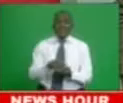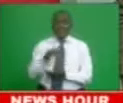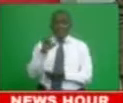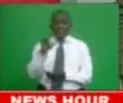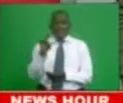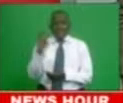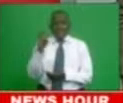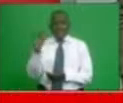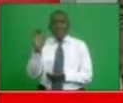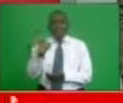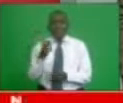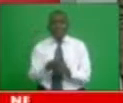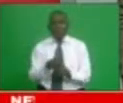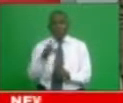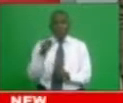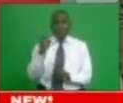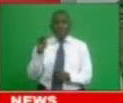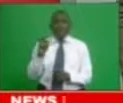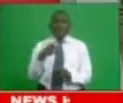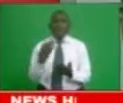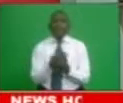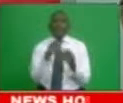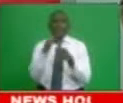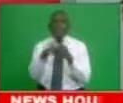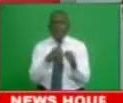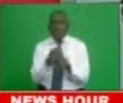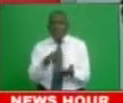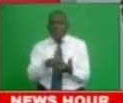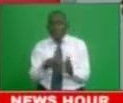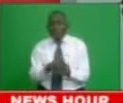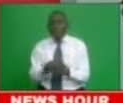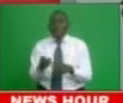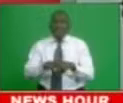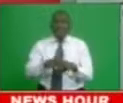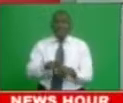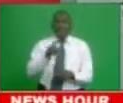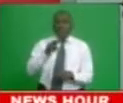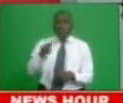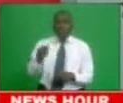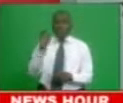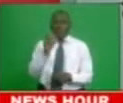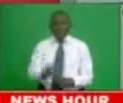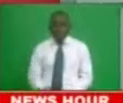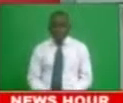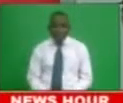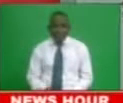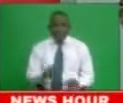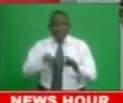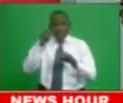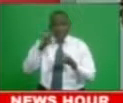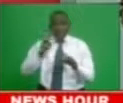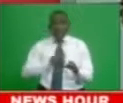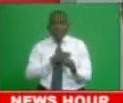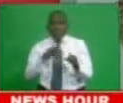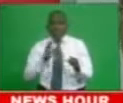806,860 Ghana cedis for the 2014 financial year, representing an increase of 22%. The chairman of the board